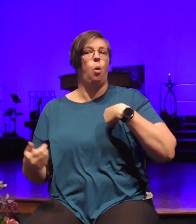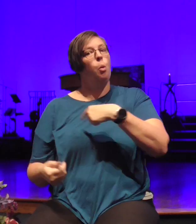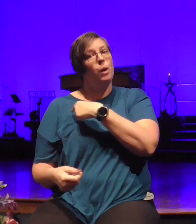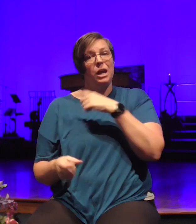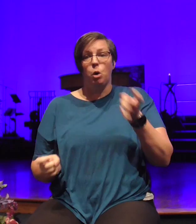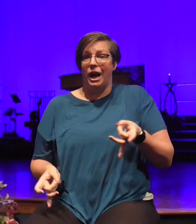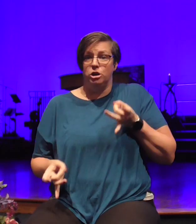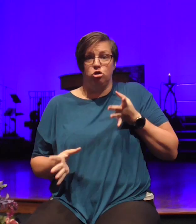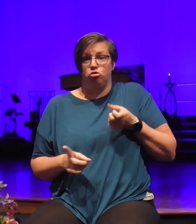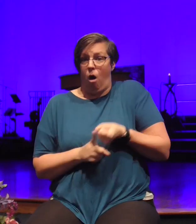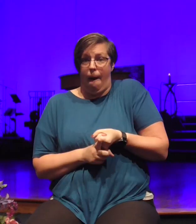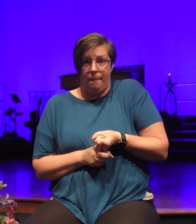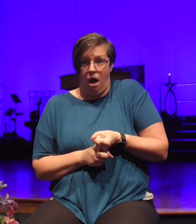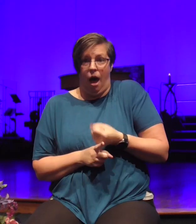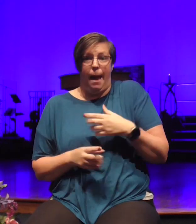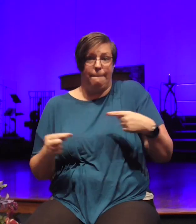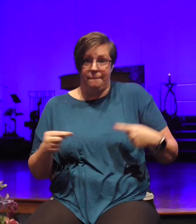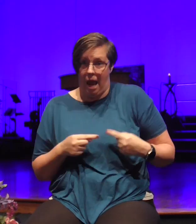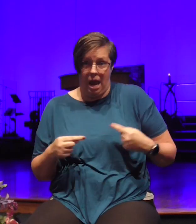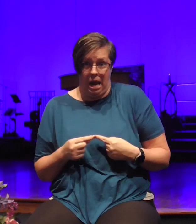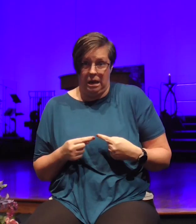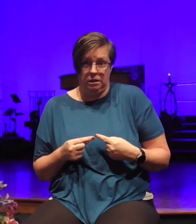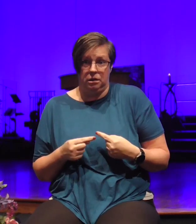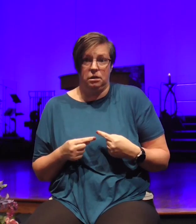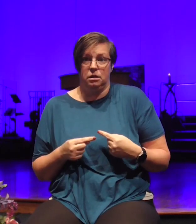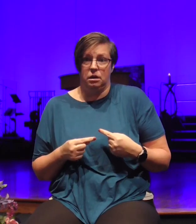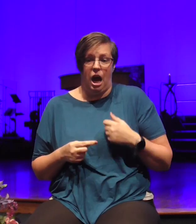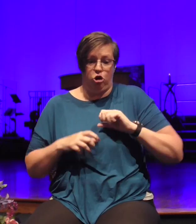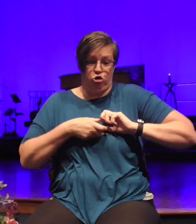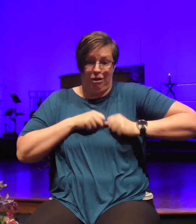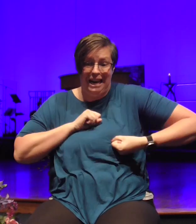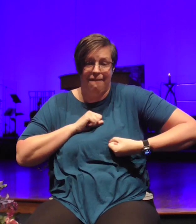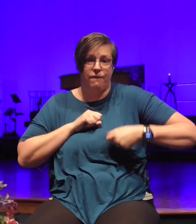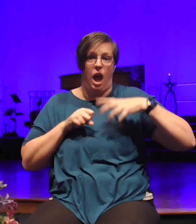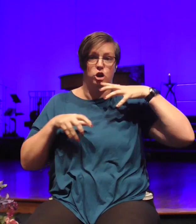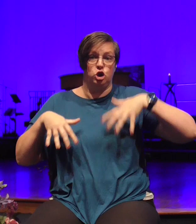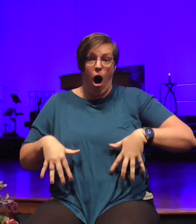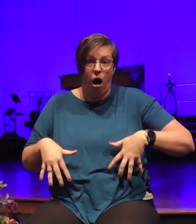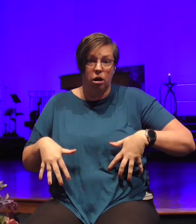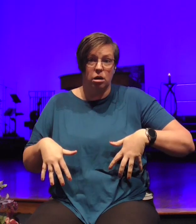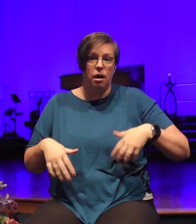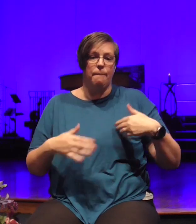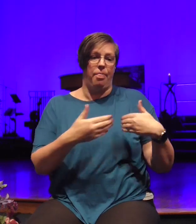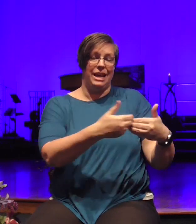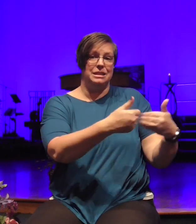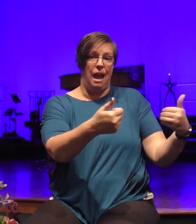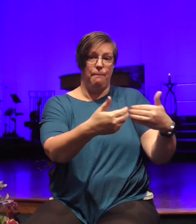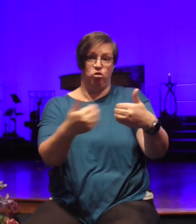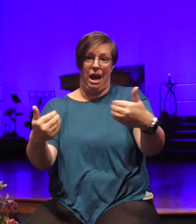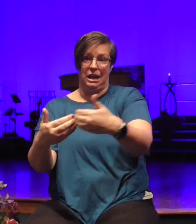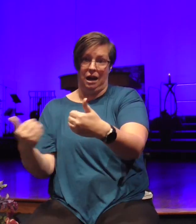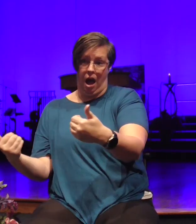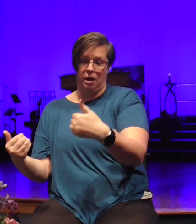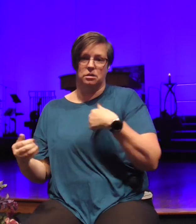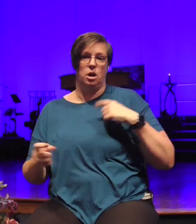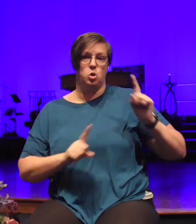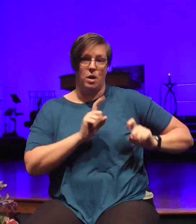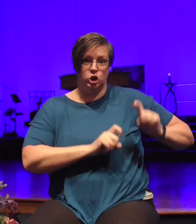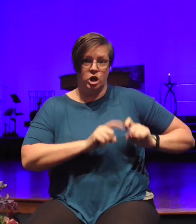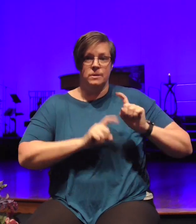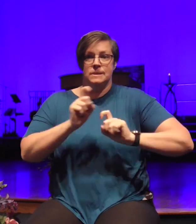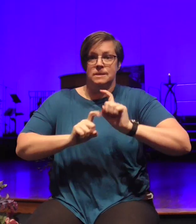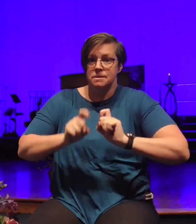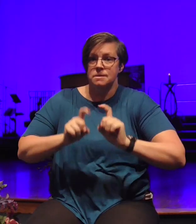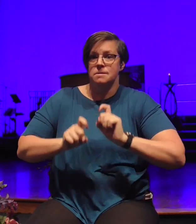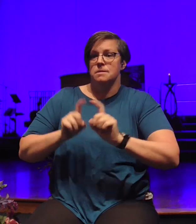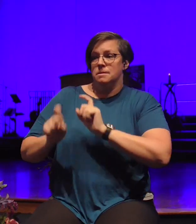and we were in great pain and grief and shock. And they separated us, and they questioned us, and